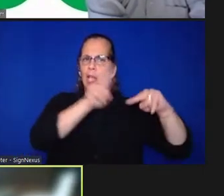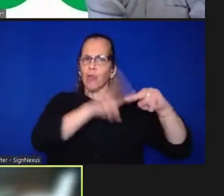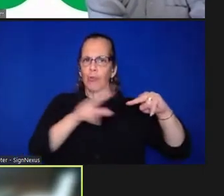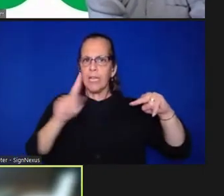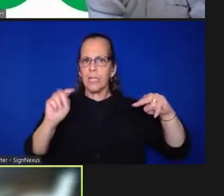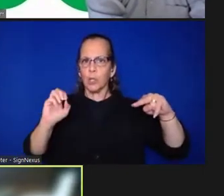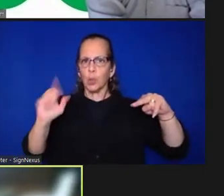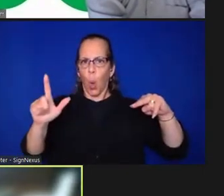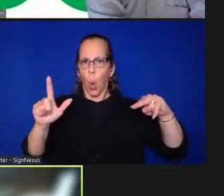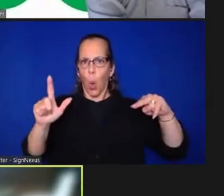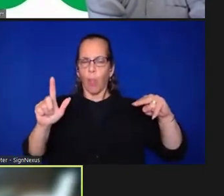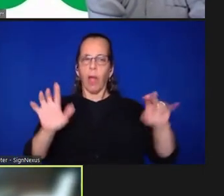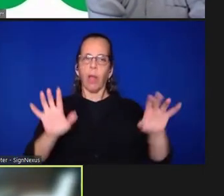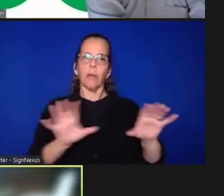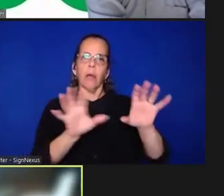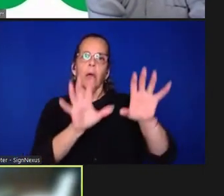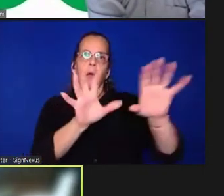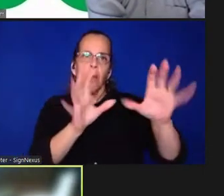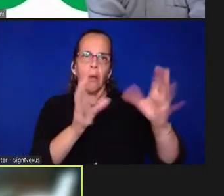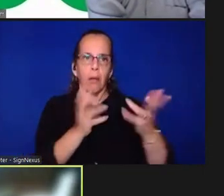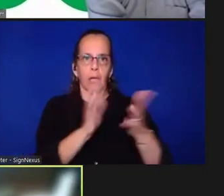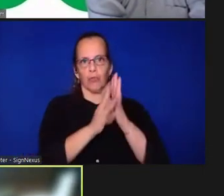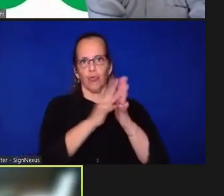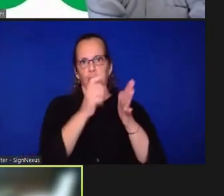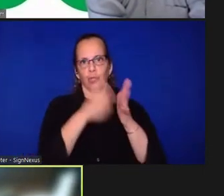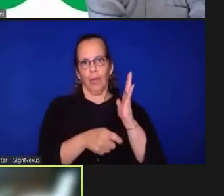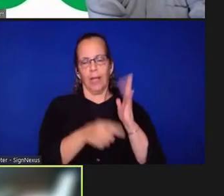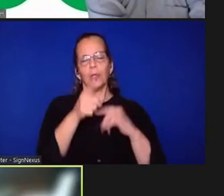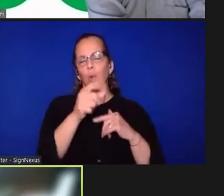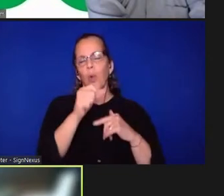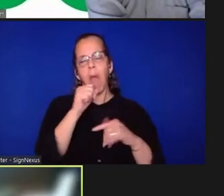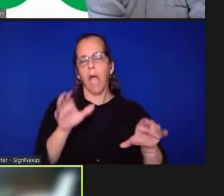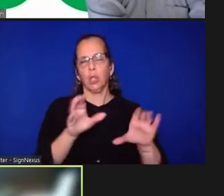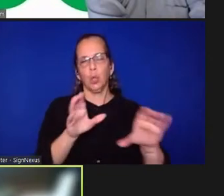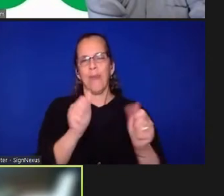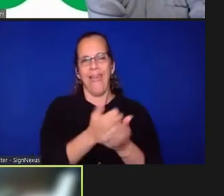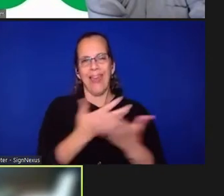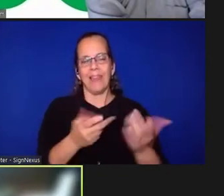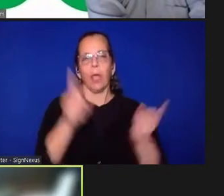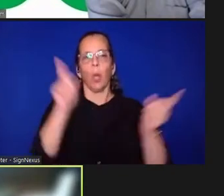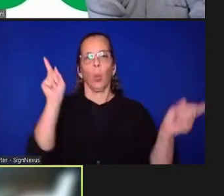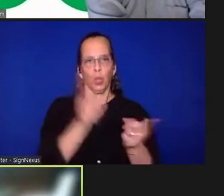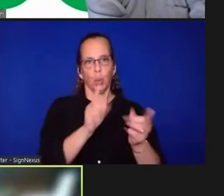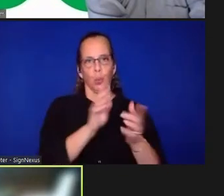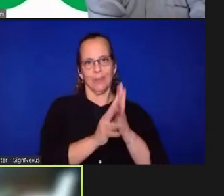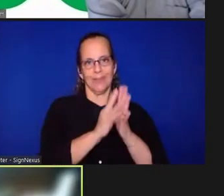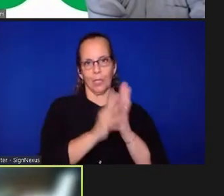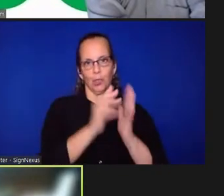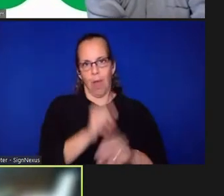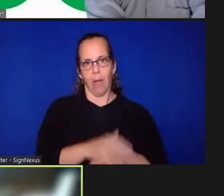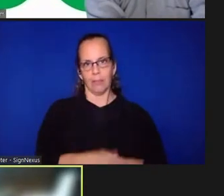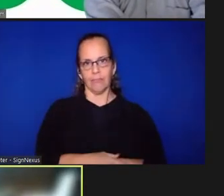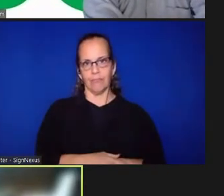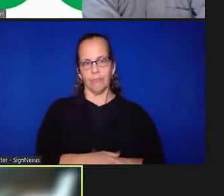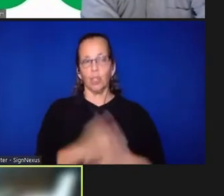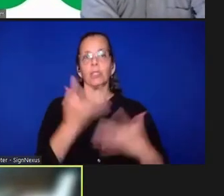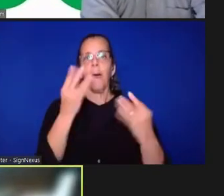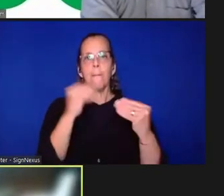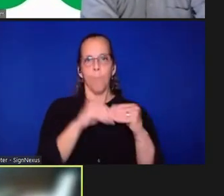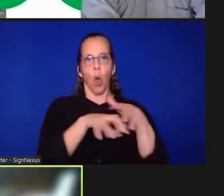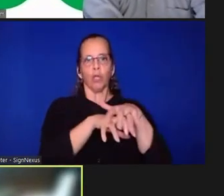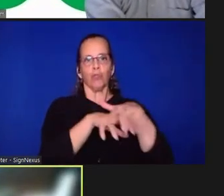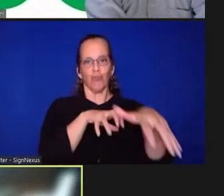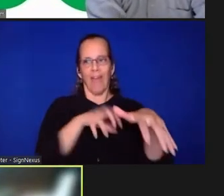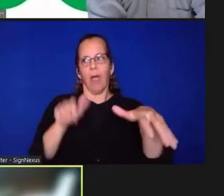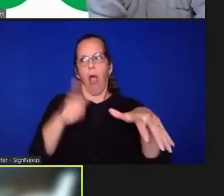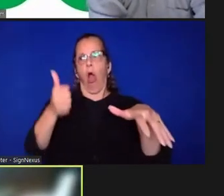know dressing it up you're not doing anything that's actually going to reduce congestion here you're just going to redirect it you're going to put more traffic in other areas